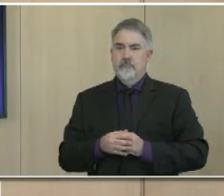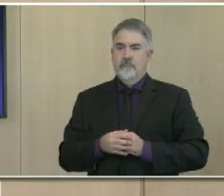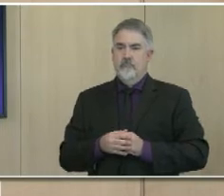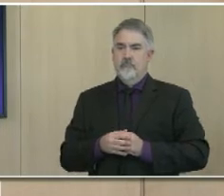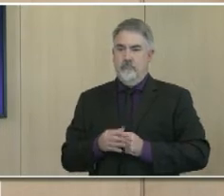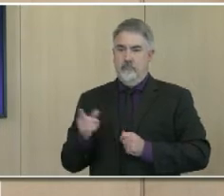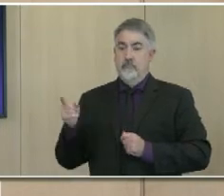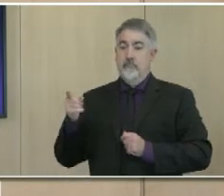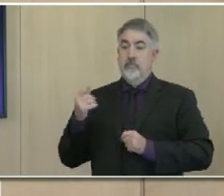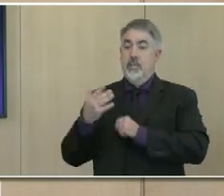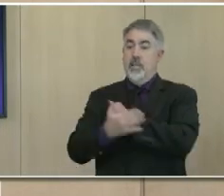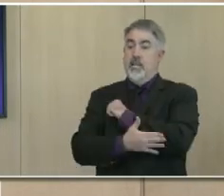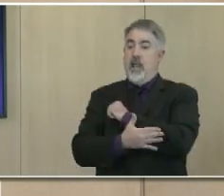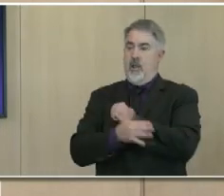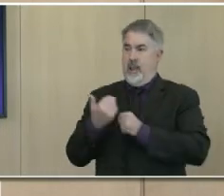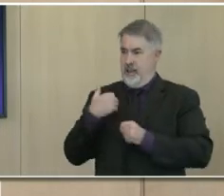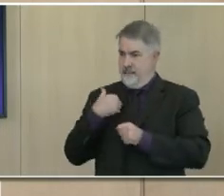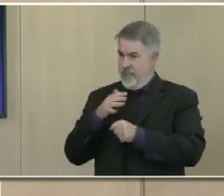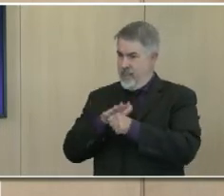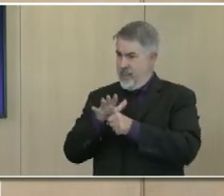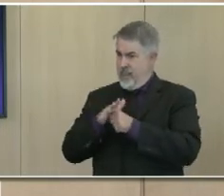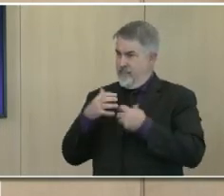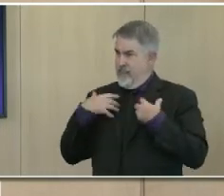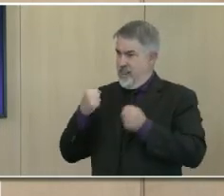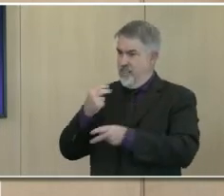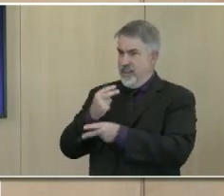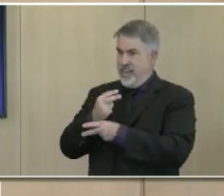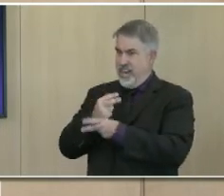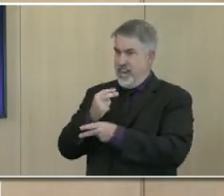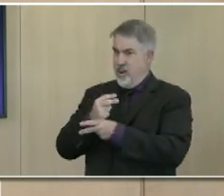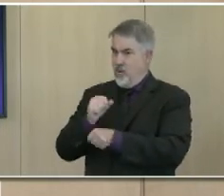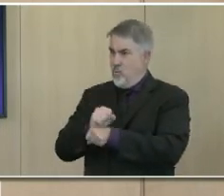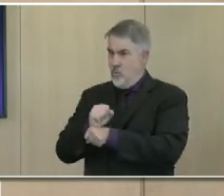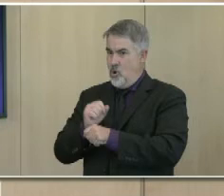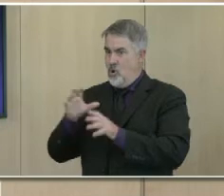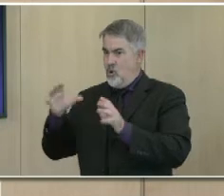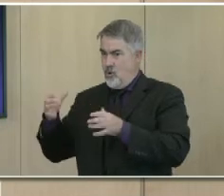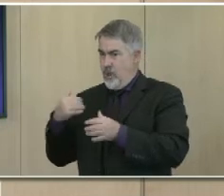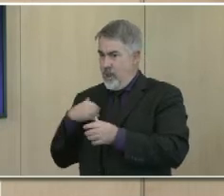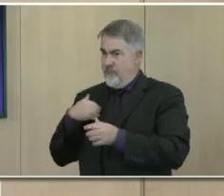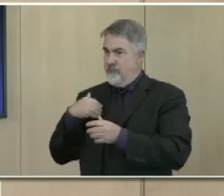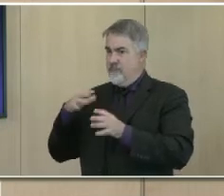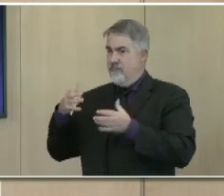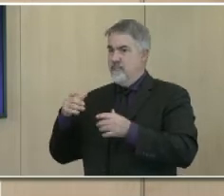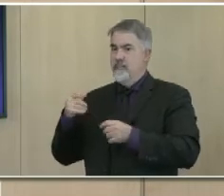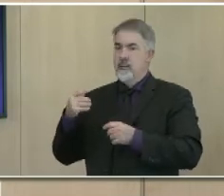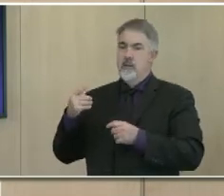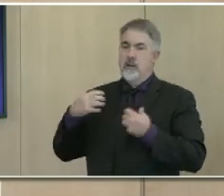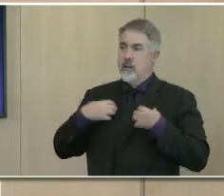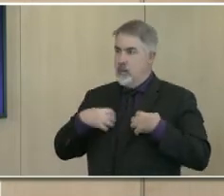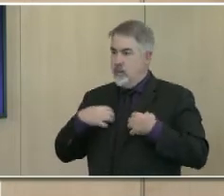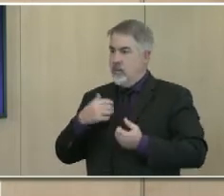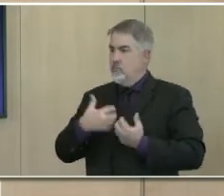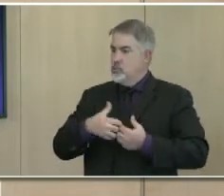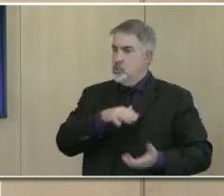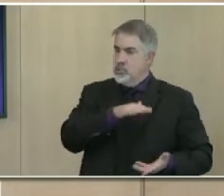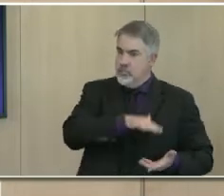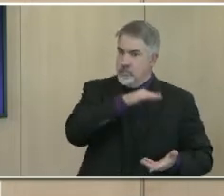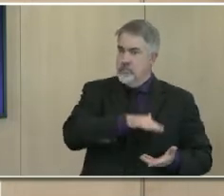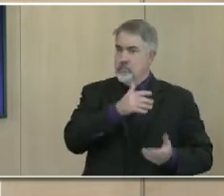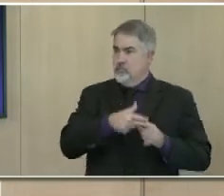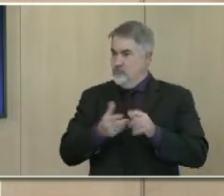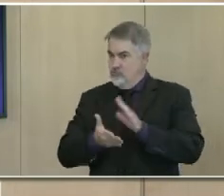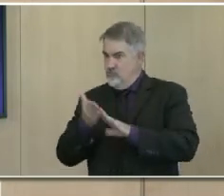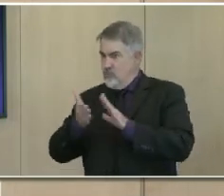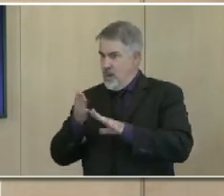healthcare workers, such as pulmonologists and respiratory therapists, to staff the additional ventilators coming in?